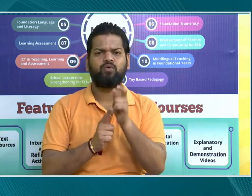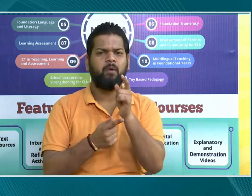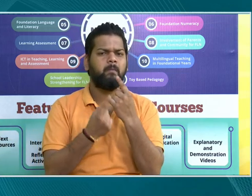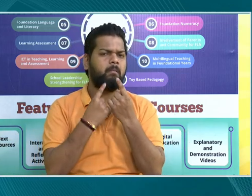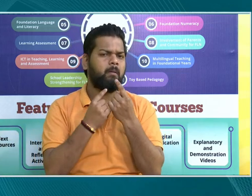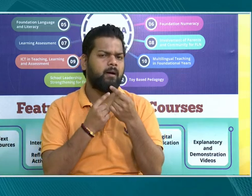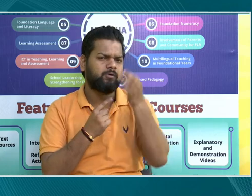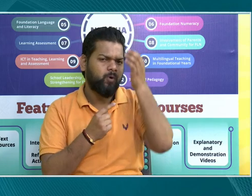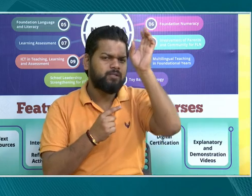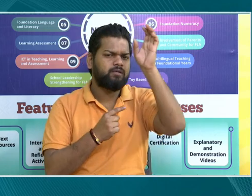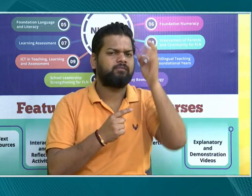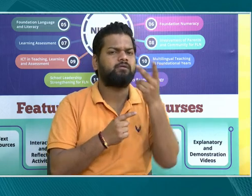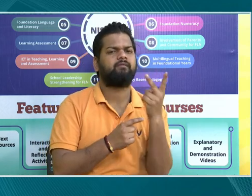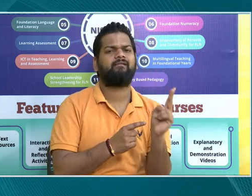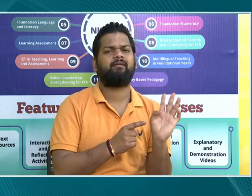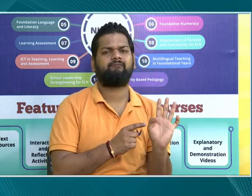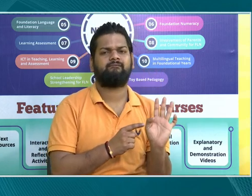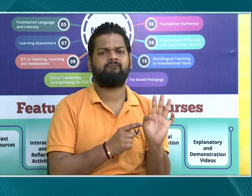So